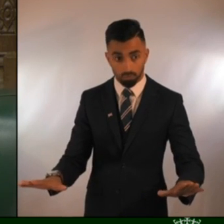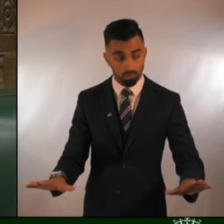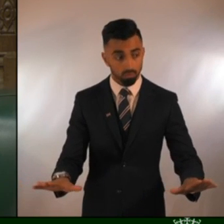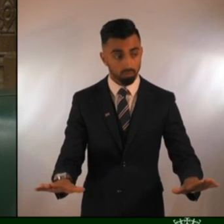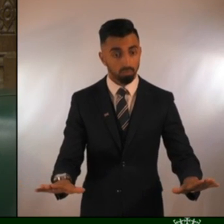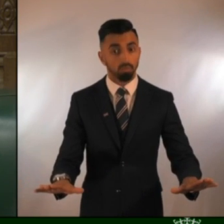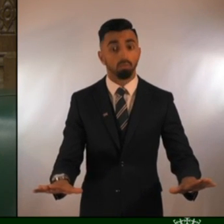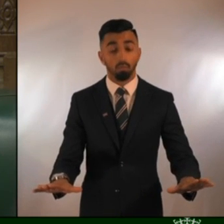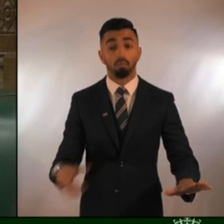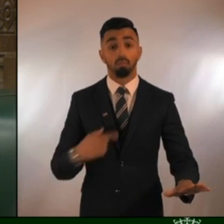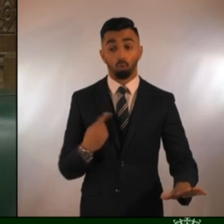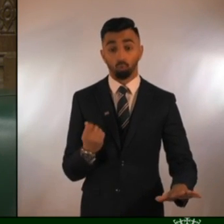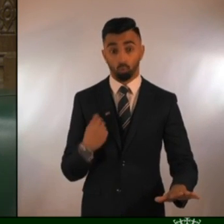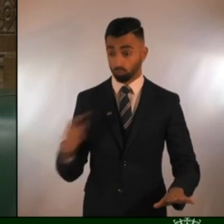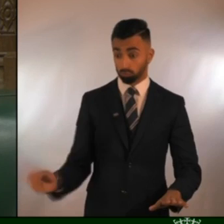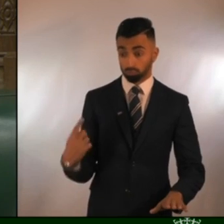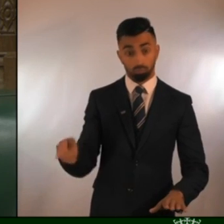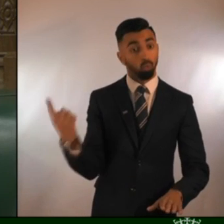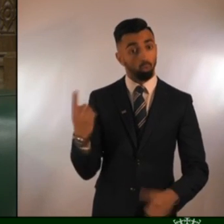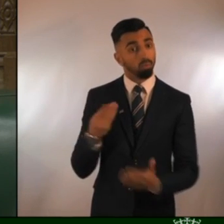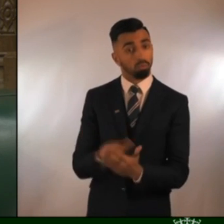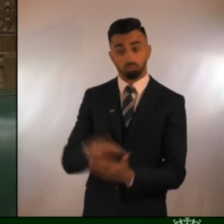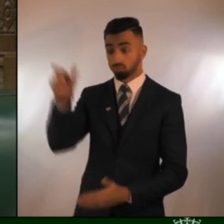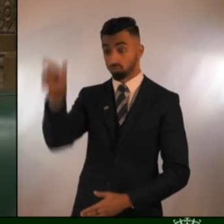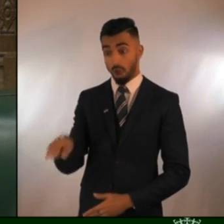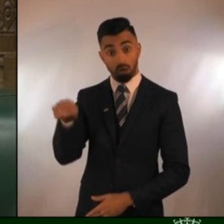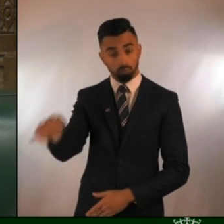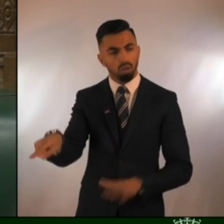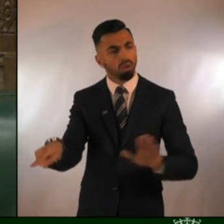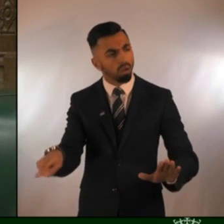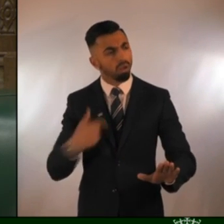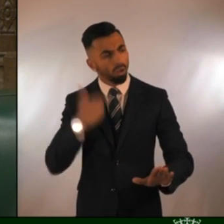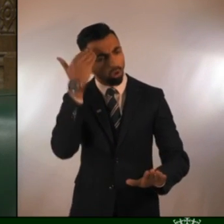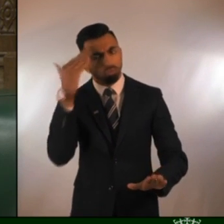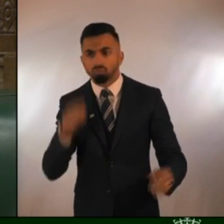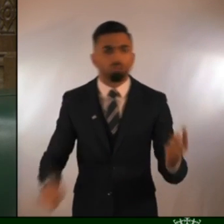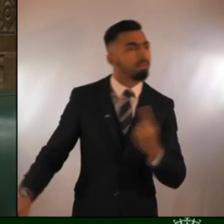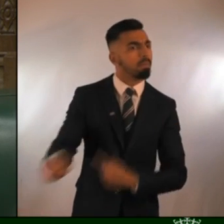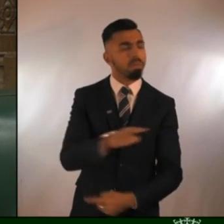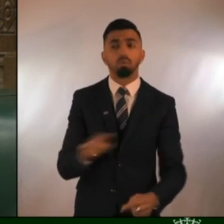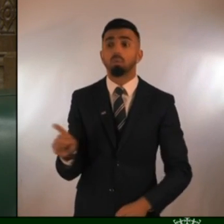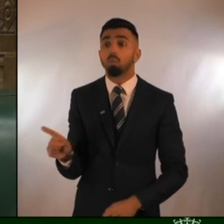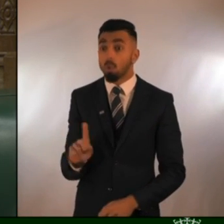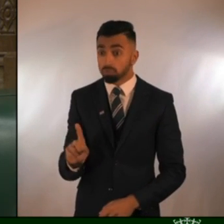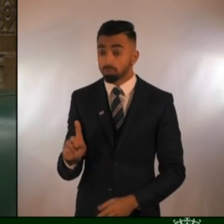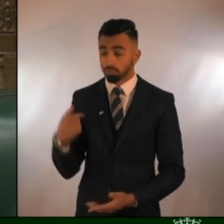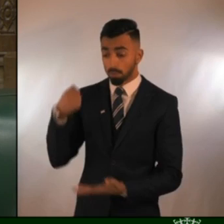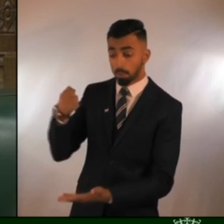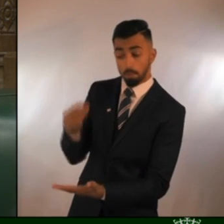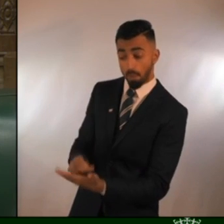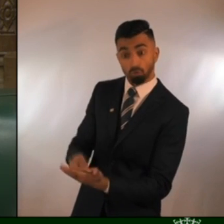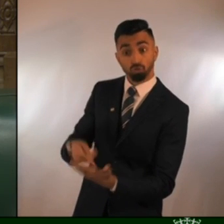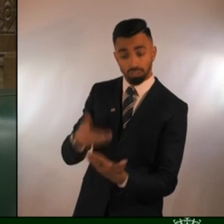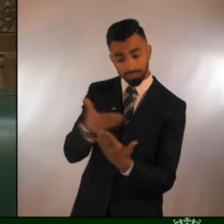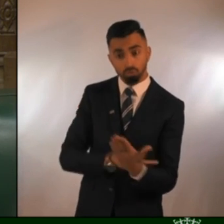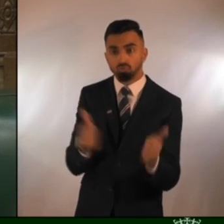Before I call the Chancellor of the Exchequer, I must remind honourable members that copies of the budget resolutions will be